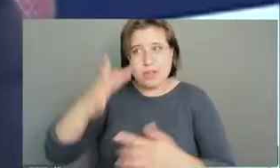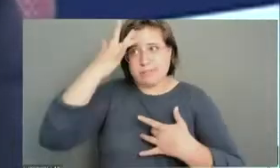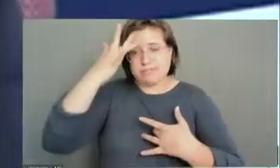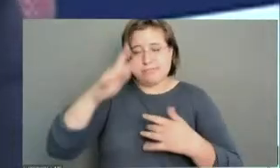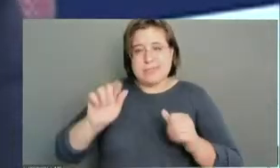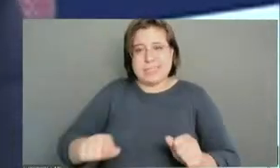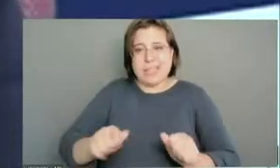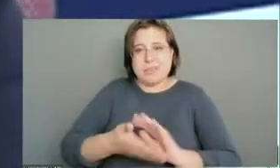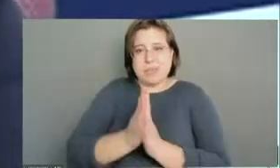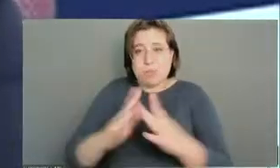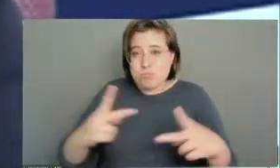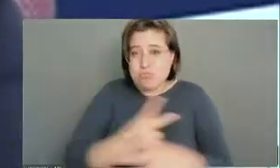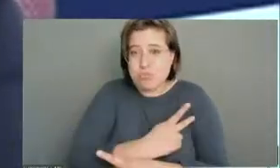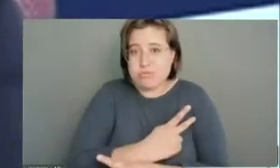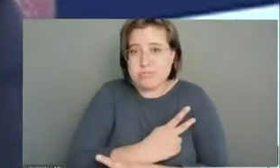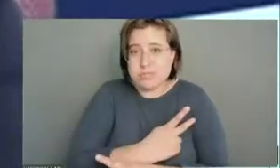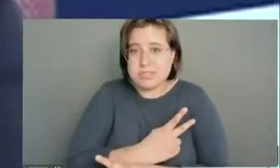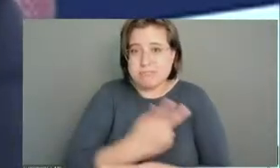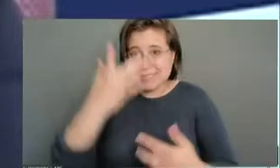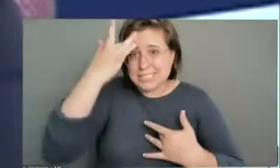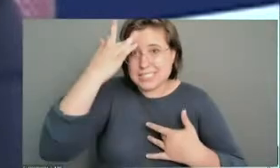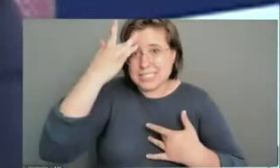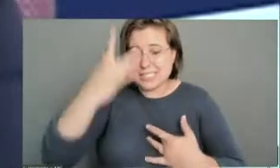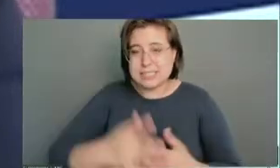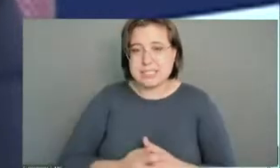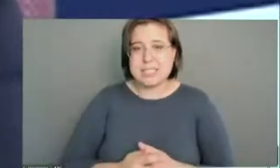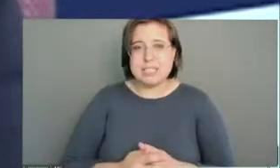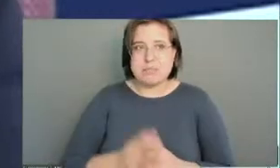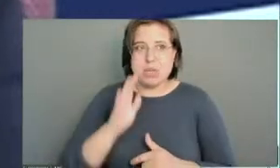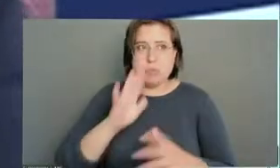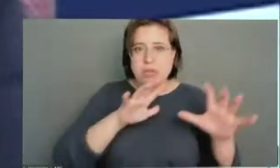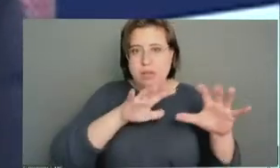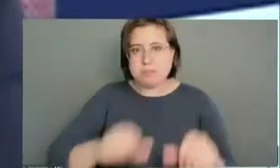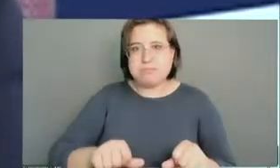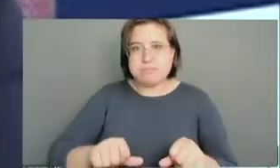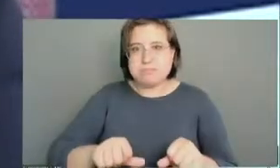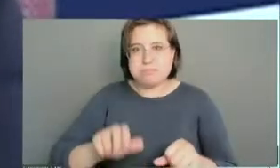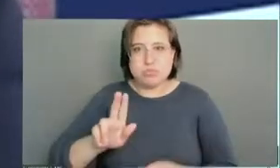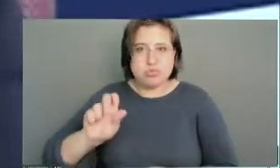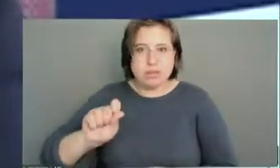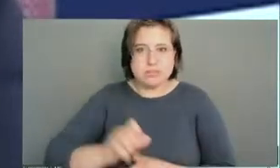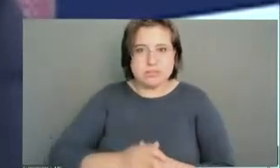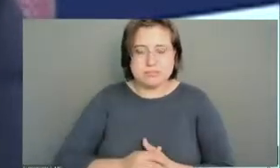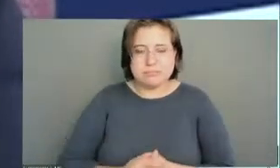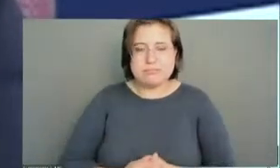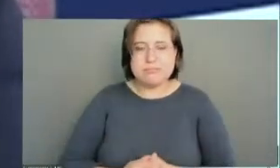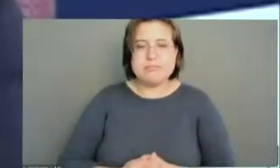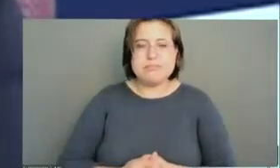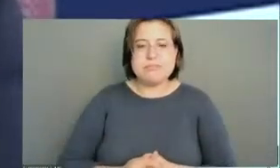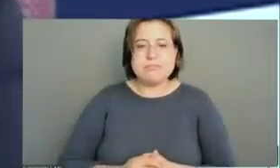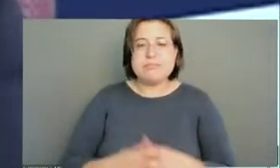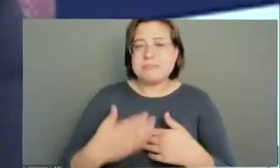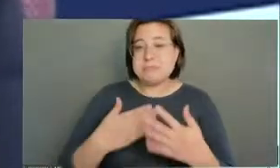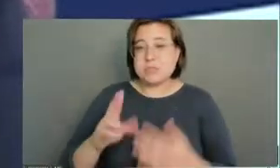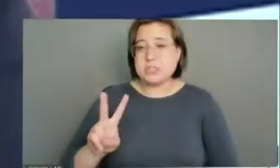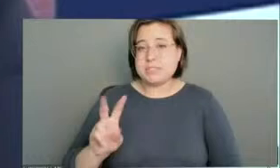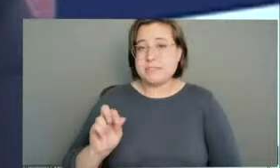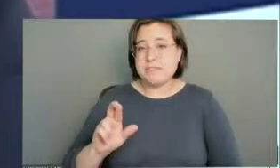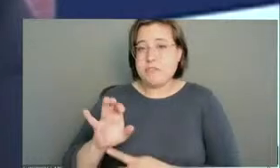become the dominant variant here in the US. Regardless of the variant, and very relevant to today's